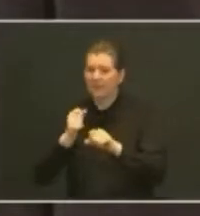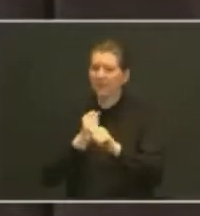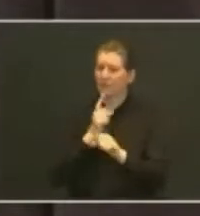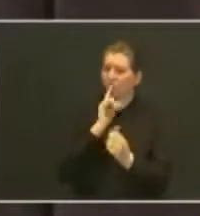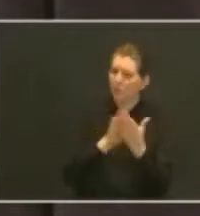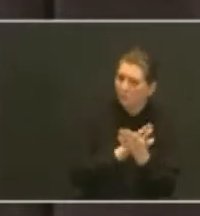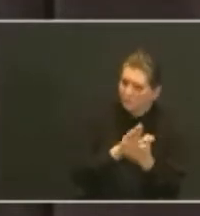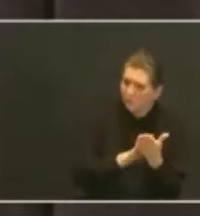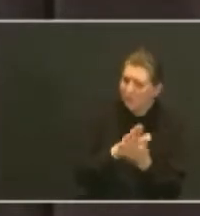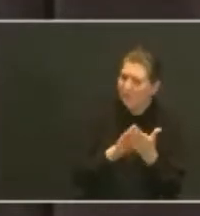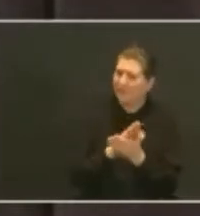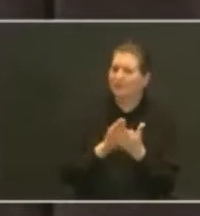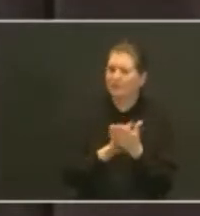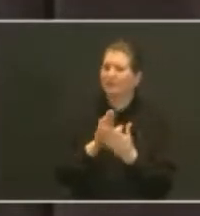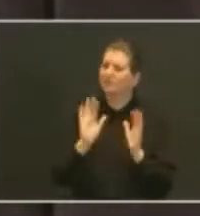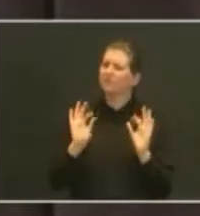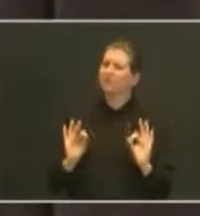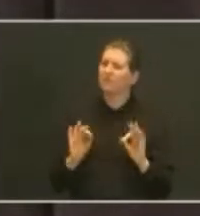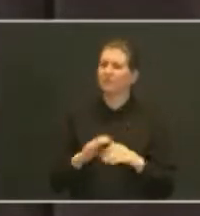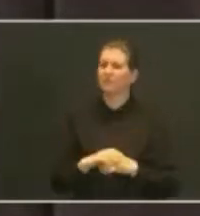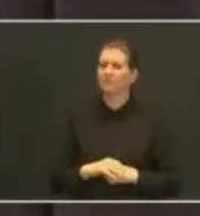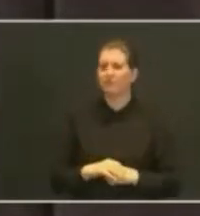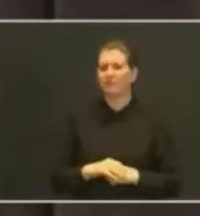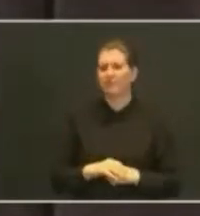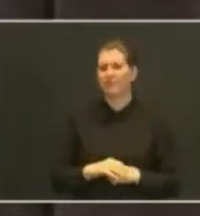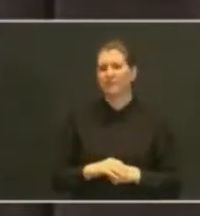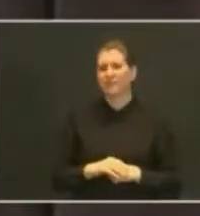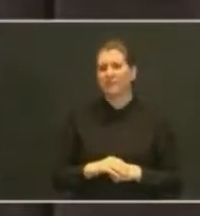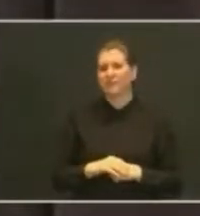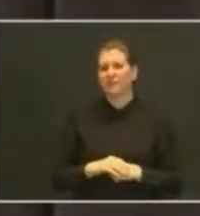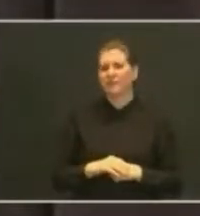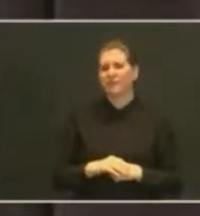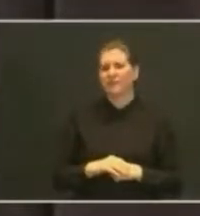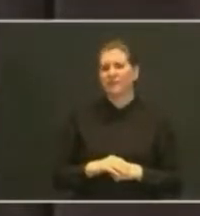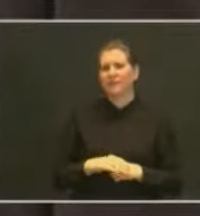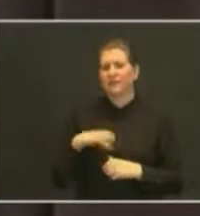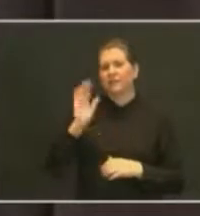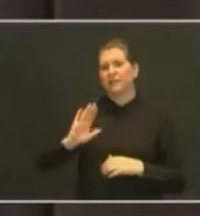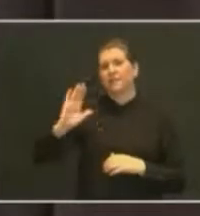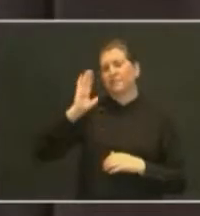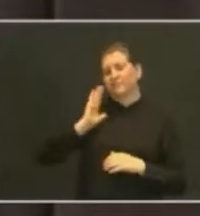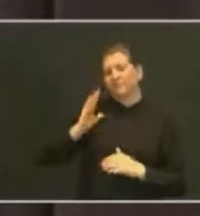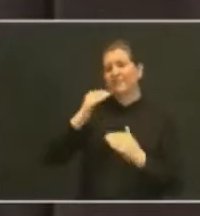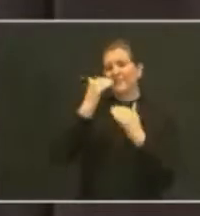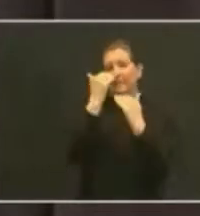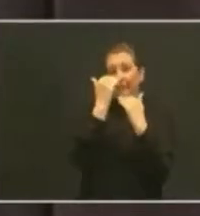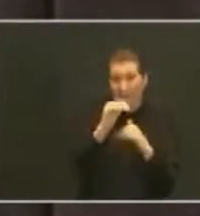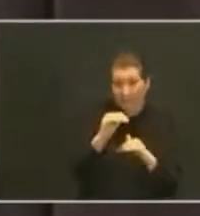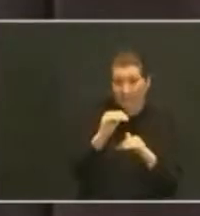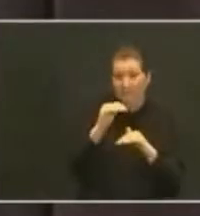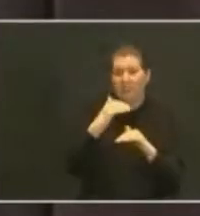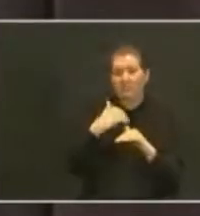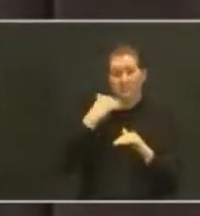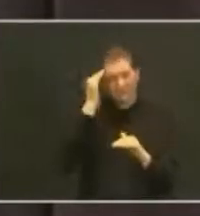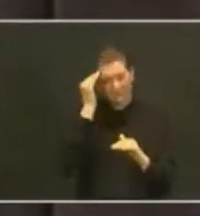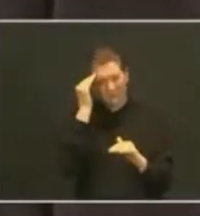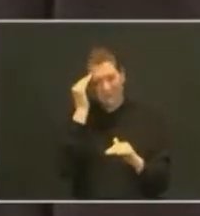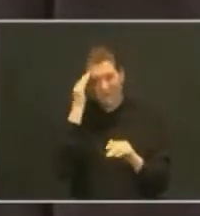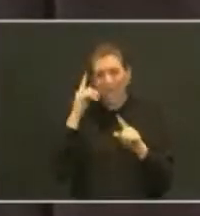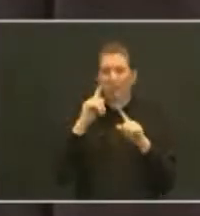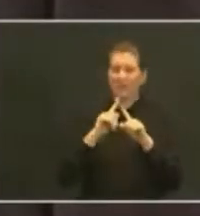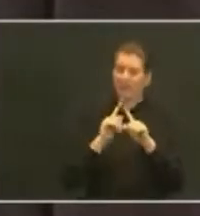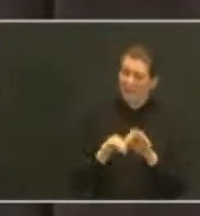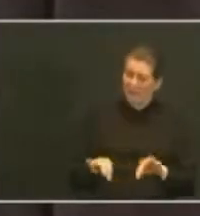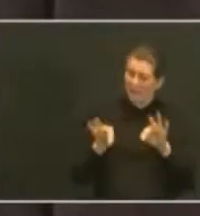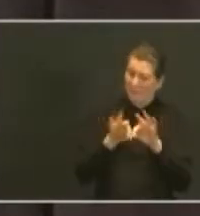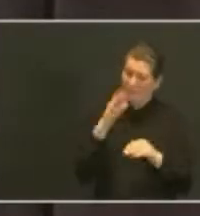Restricting visitation was a very important measure to protect vulnerable Rhode Islanders and our healthcare system.